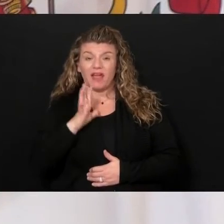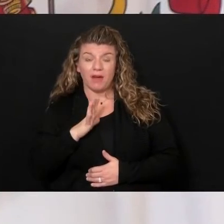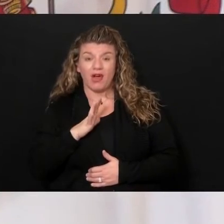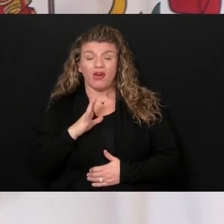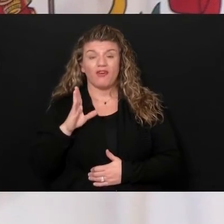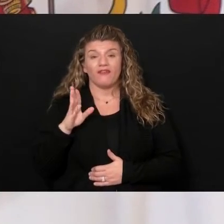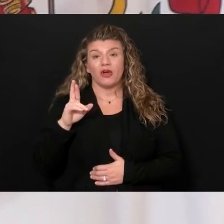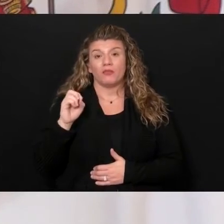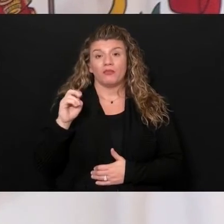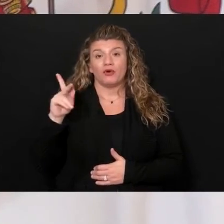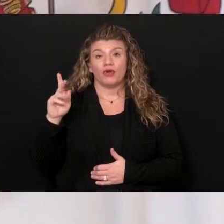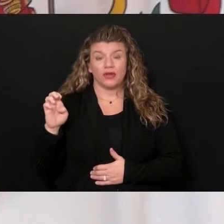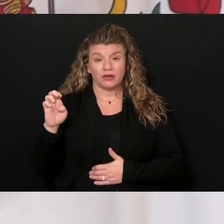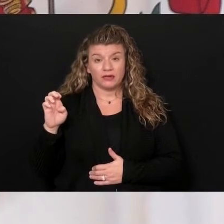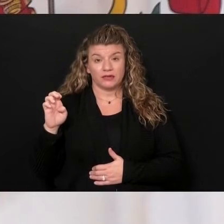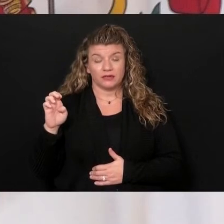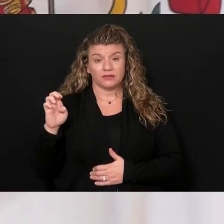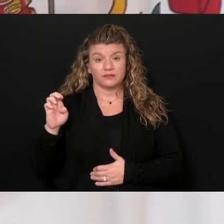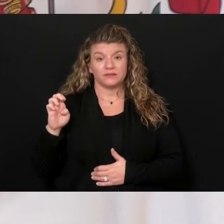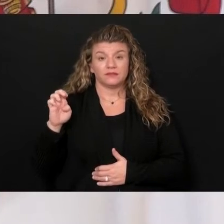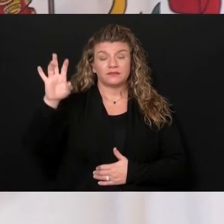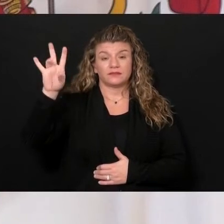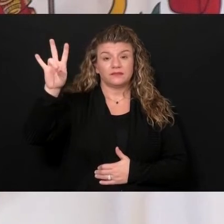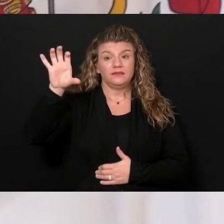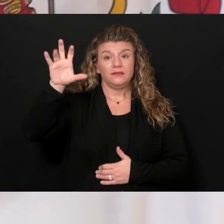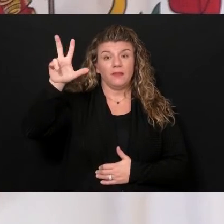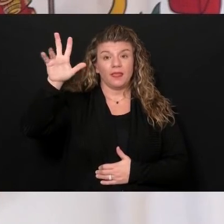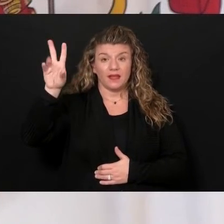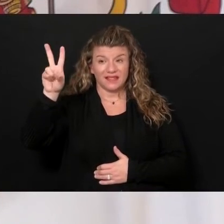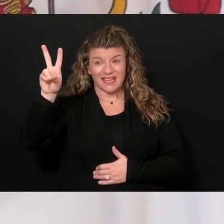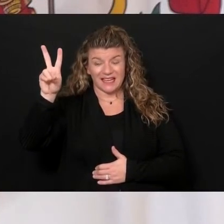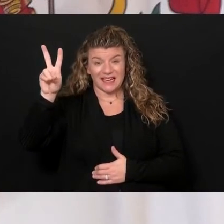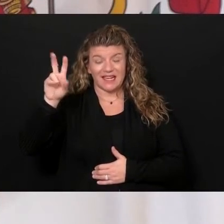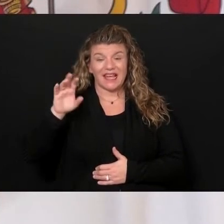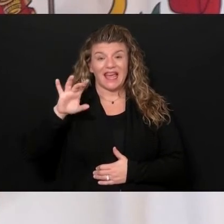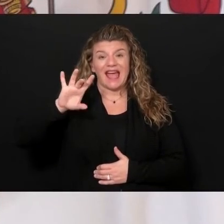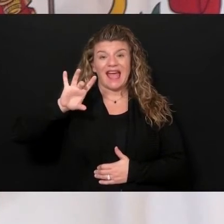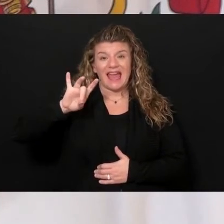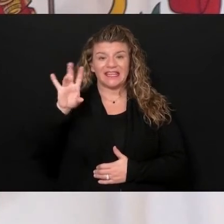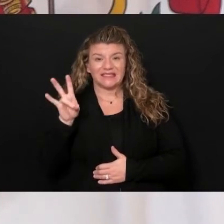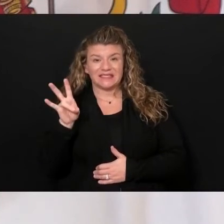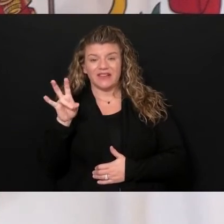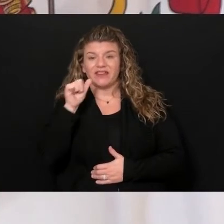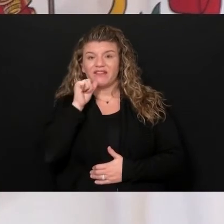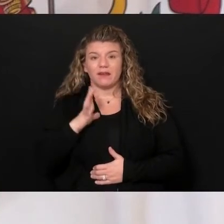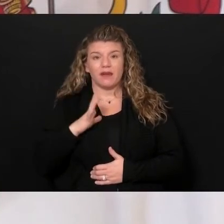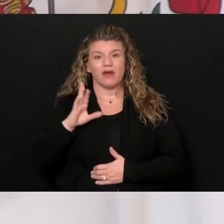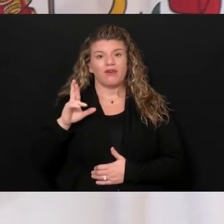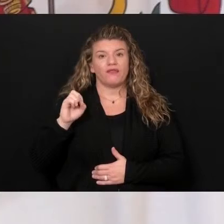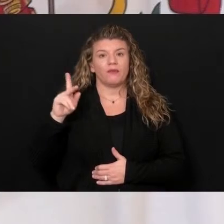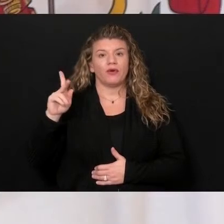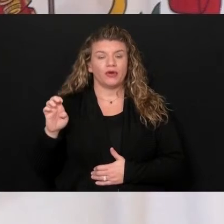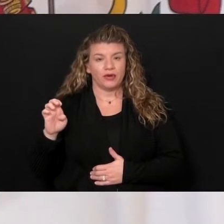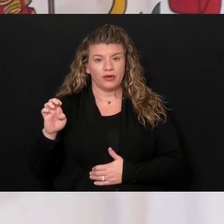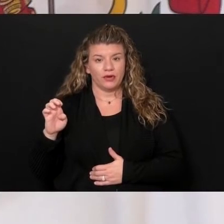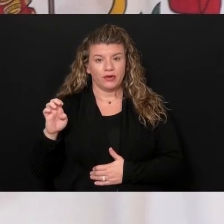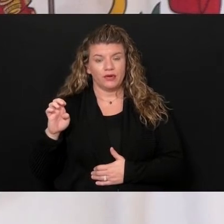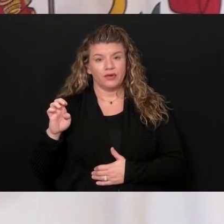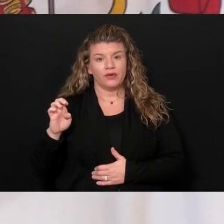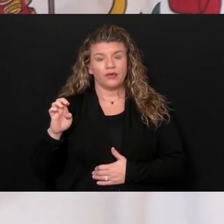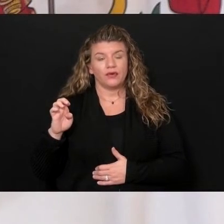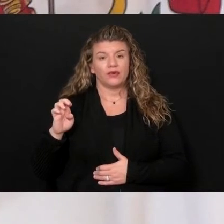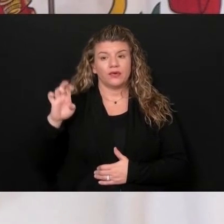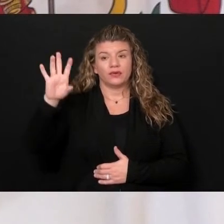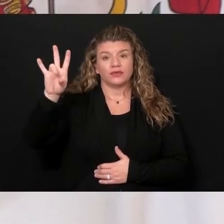from Brooke County. Our 732nd death is an 87-year-old female from Brooke County.